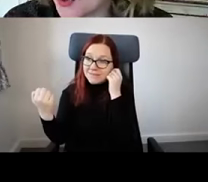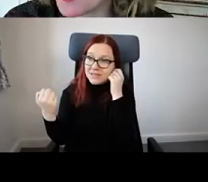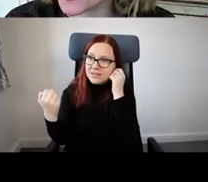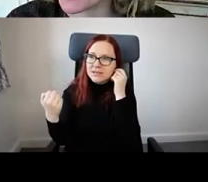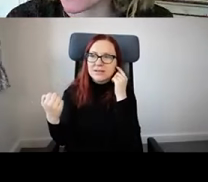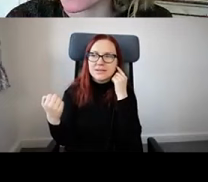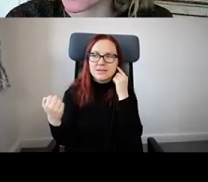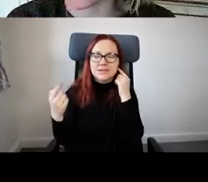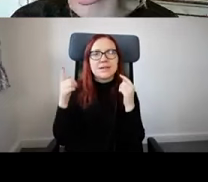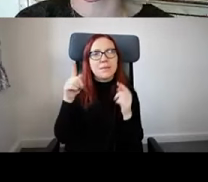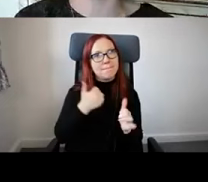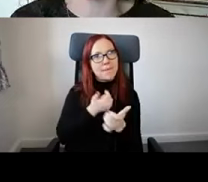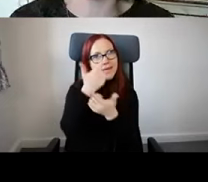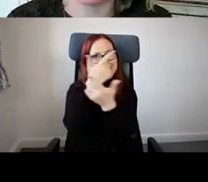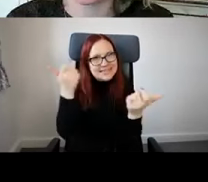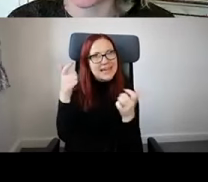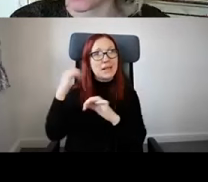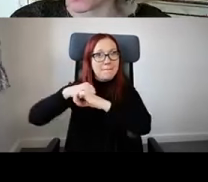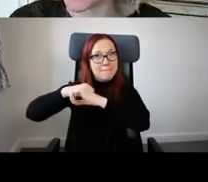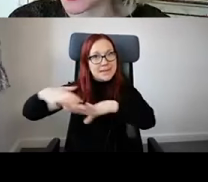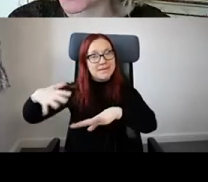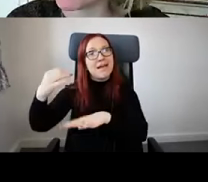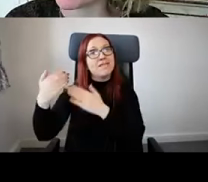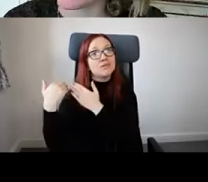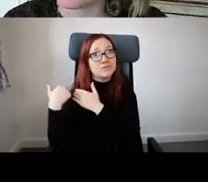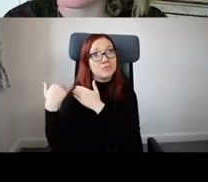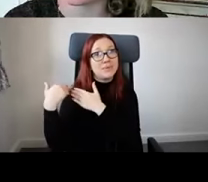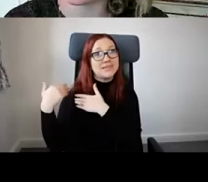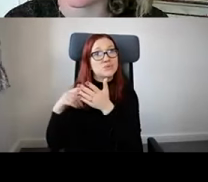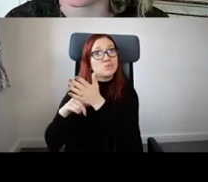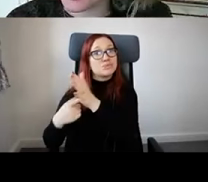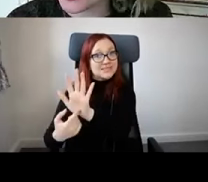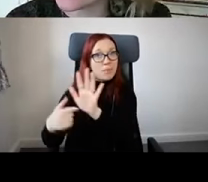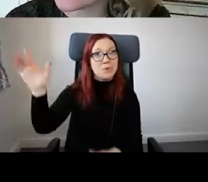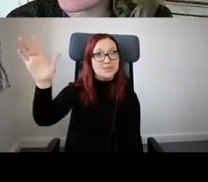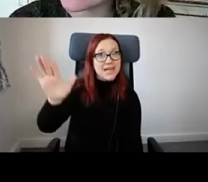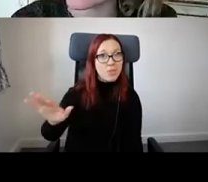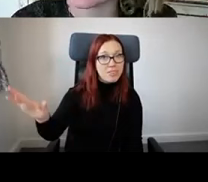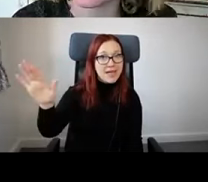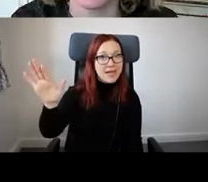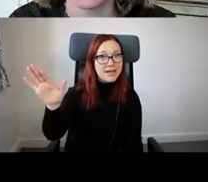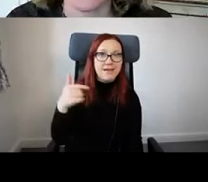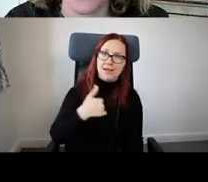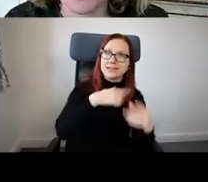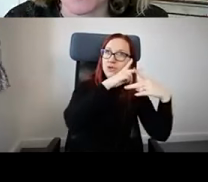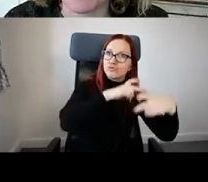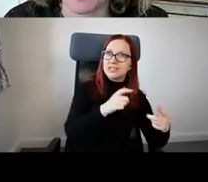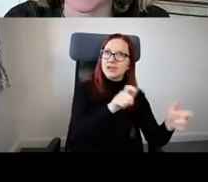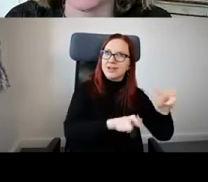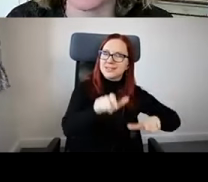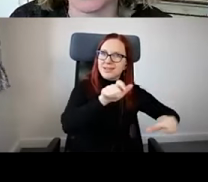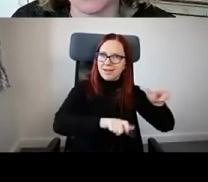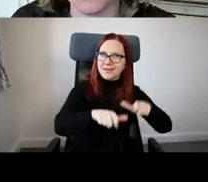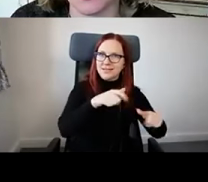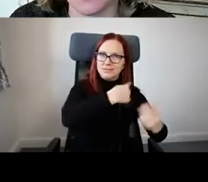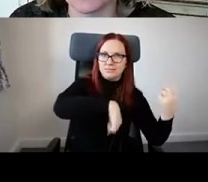media has a responsibility to present what's out there, but I think as a researcher and as scientists, we have the